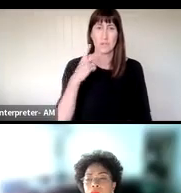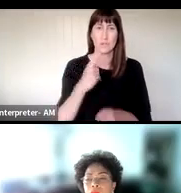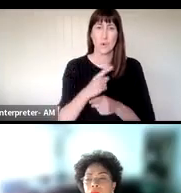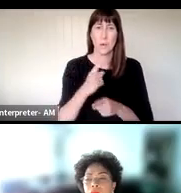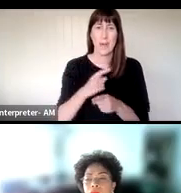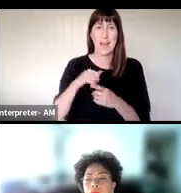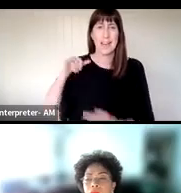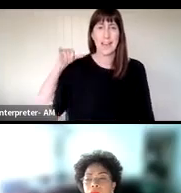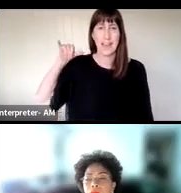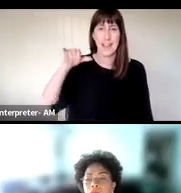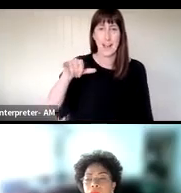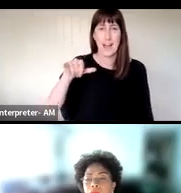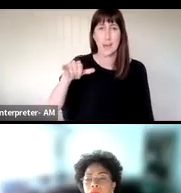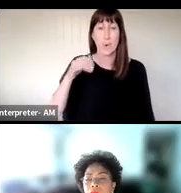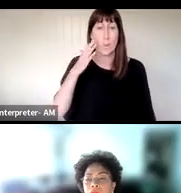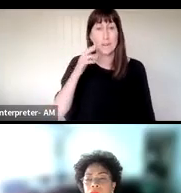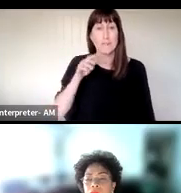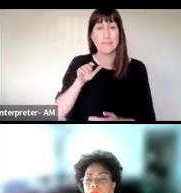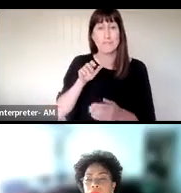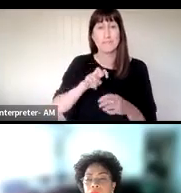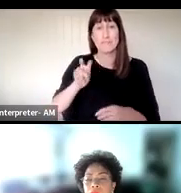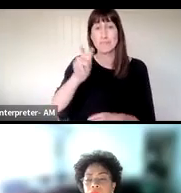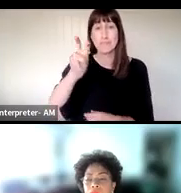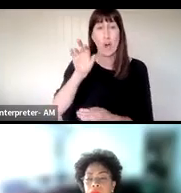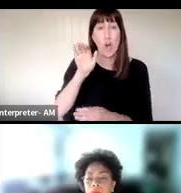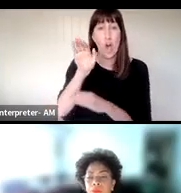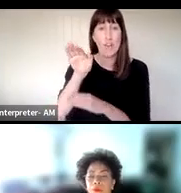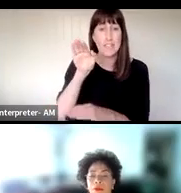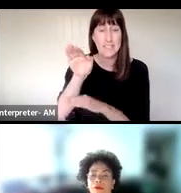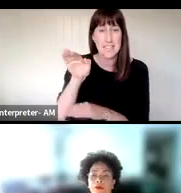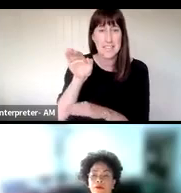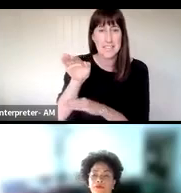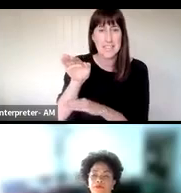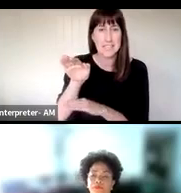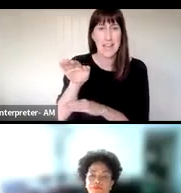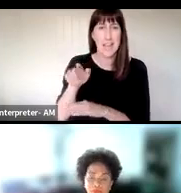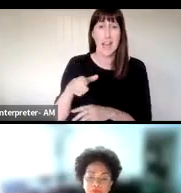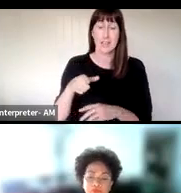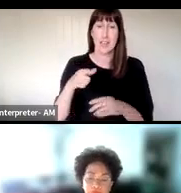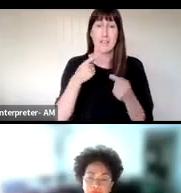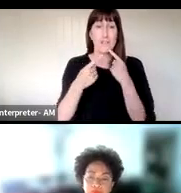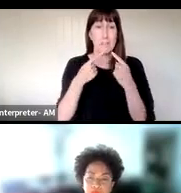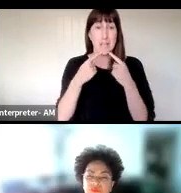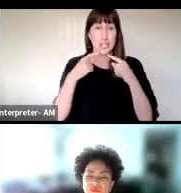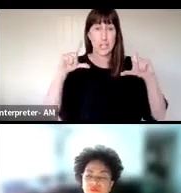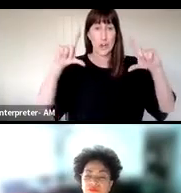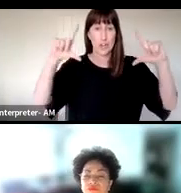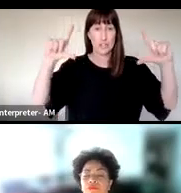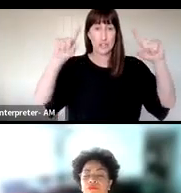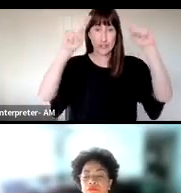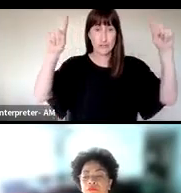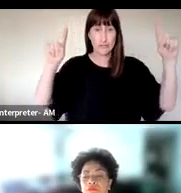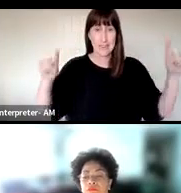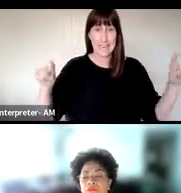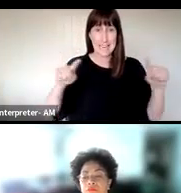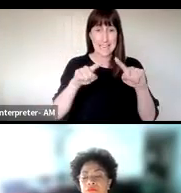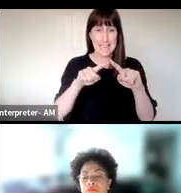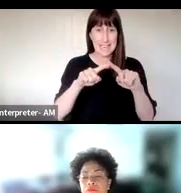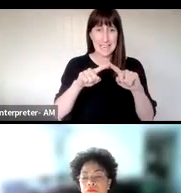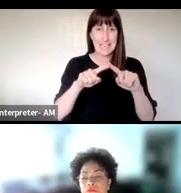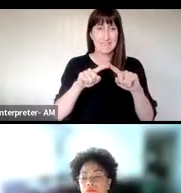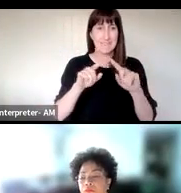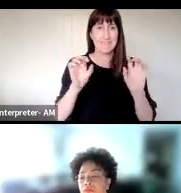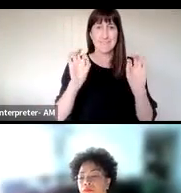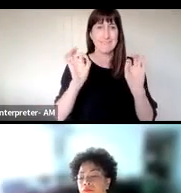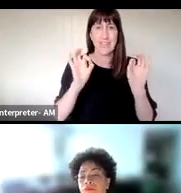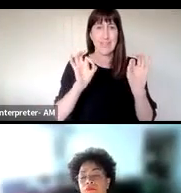travel overseas, often the safety information is presented in sign language. In New Zealand, it doesn't happen. So we brought that up